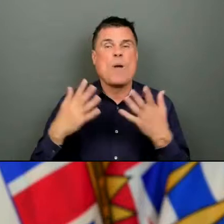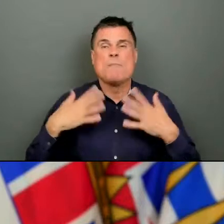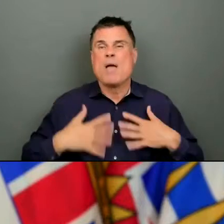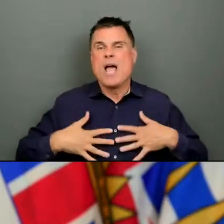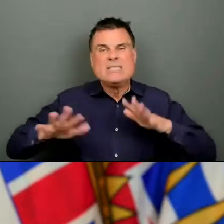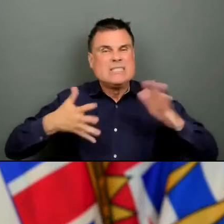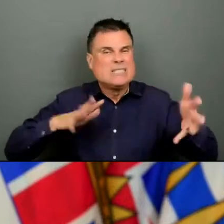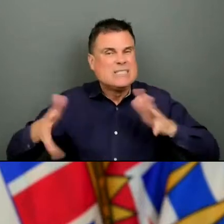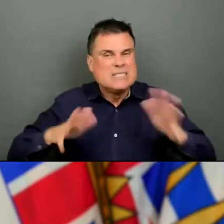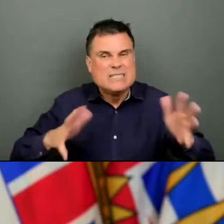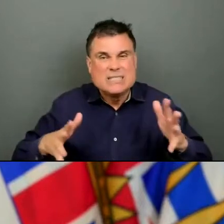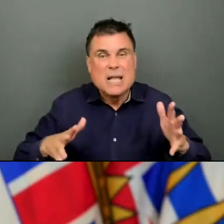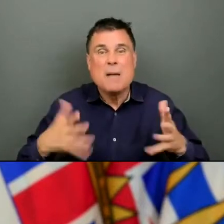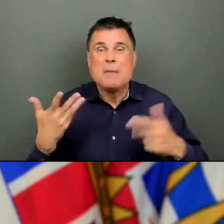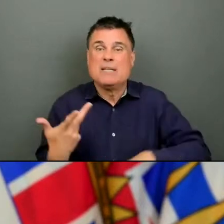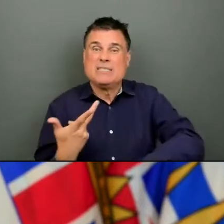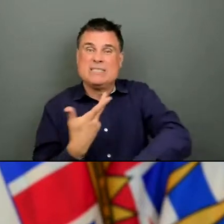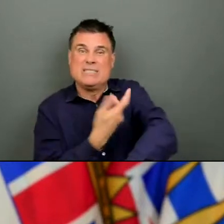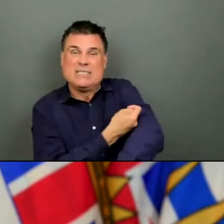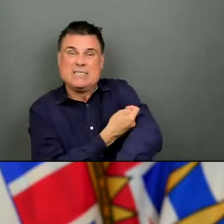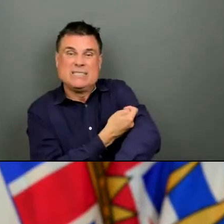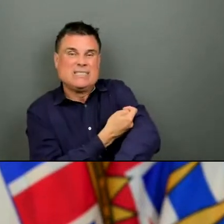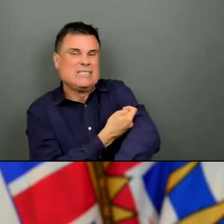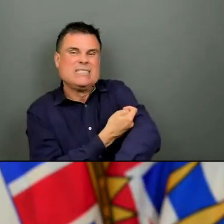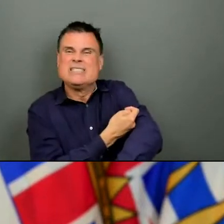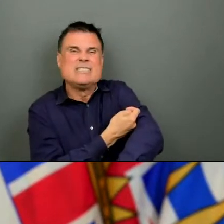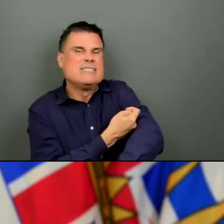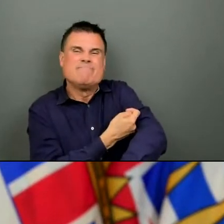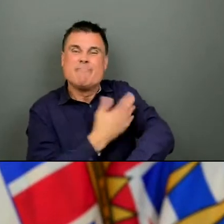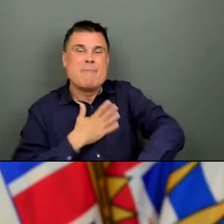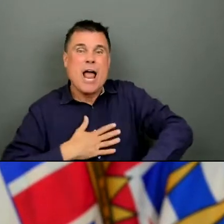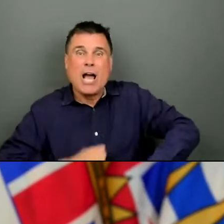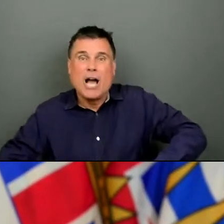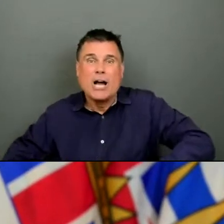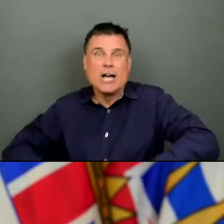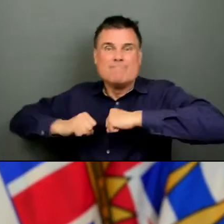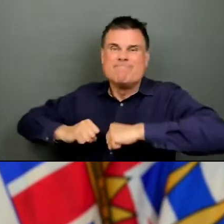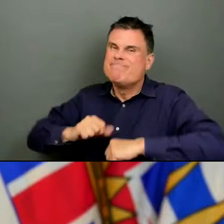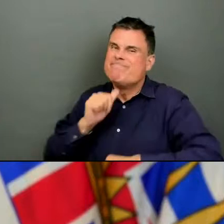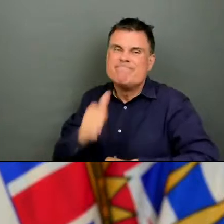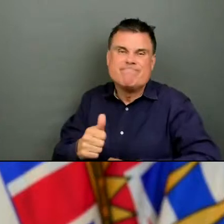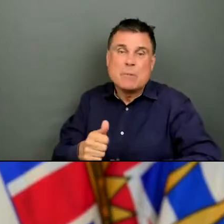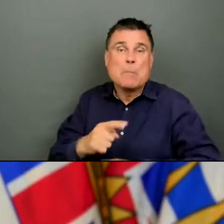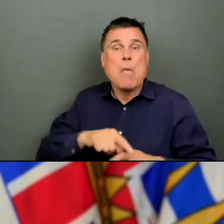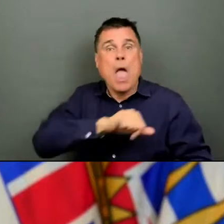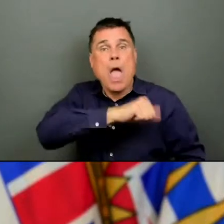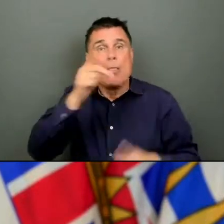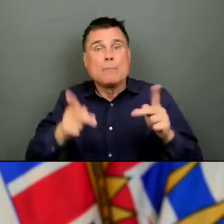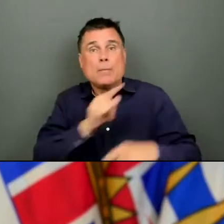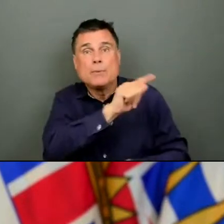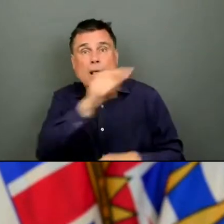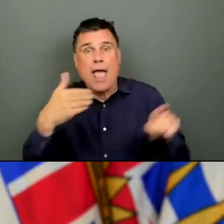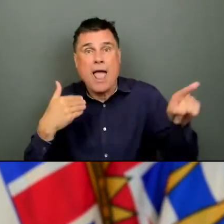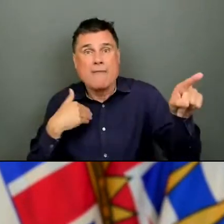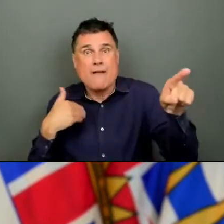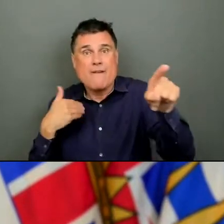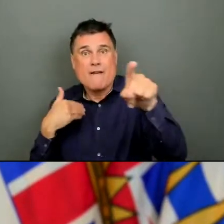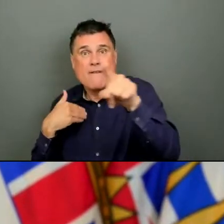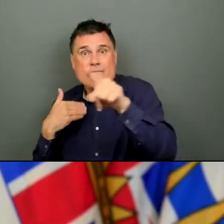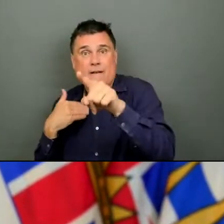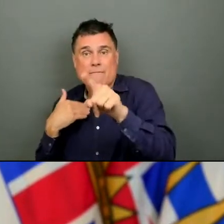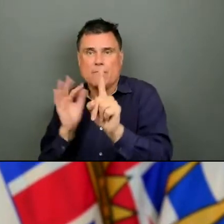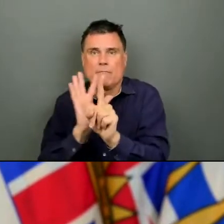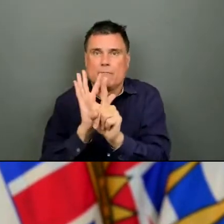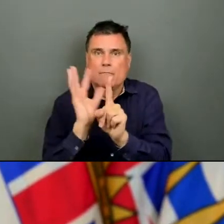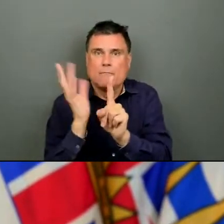good a response even from two doses of vaccine. So all of us in the community being protected through